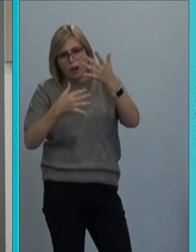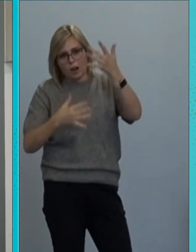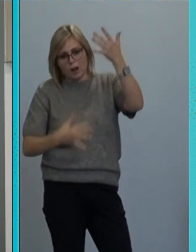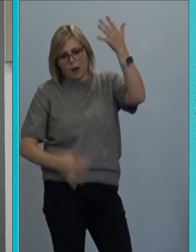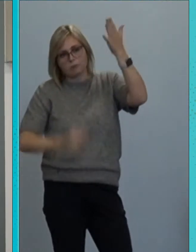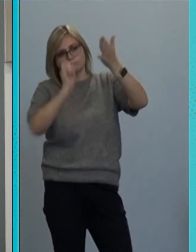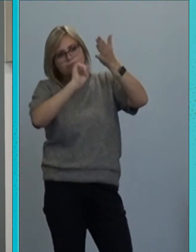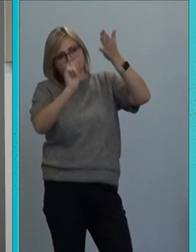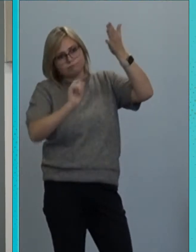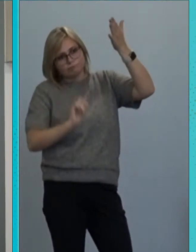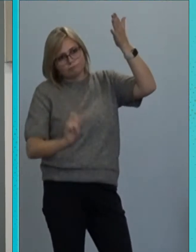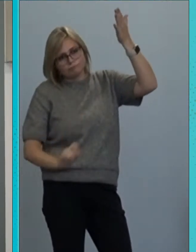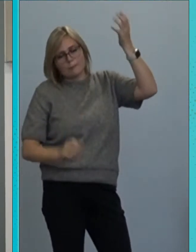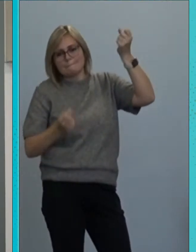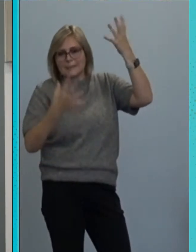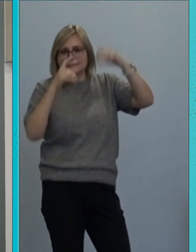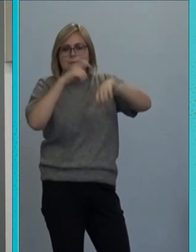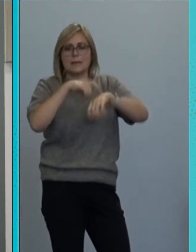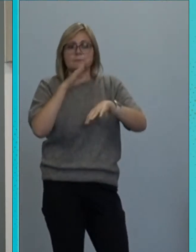the blackboard.